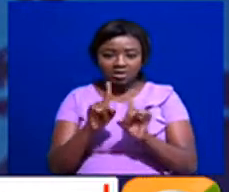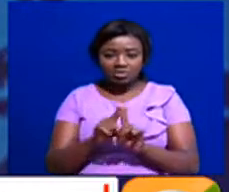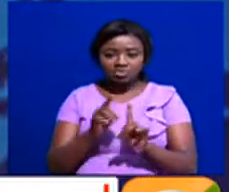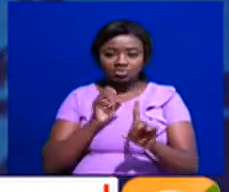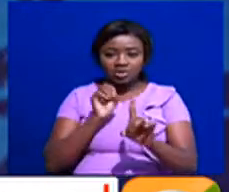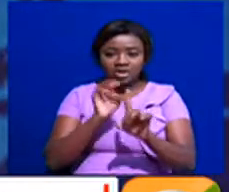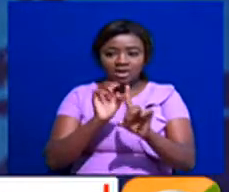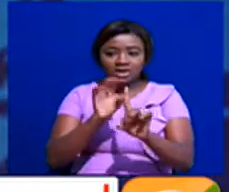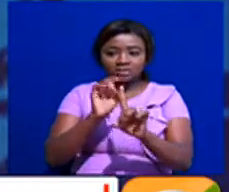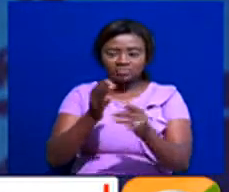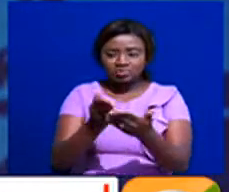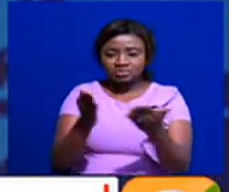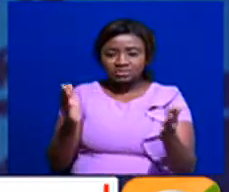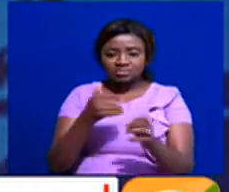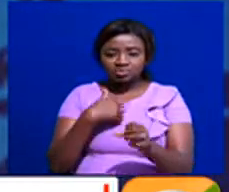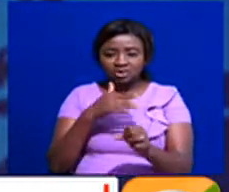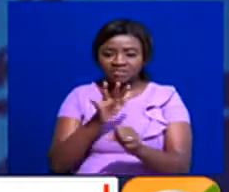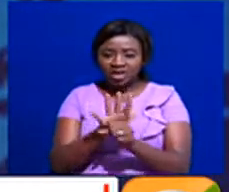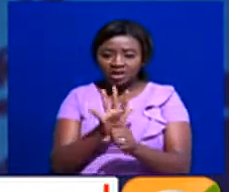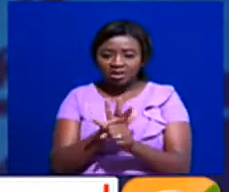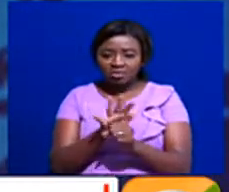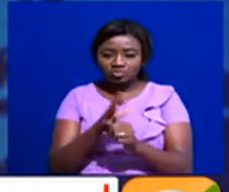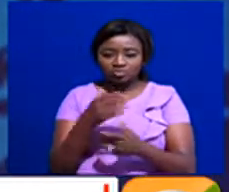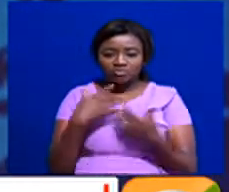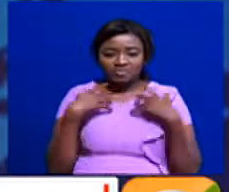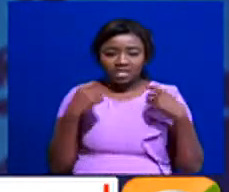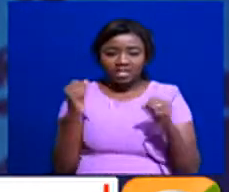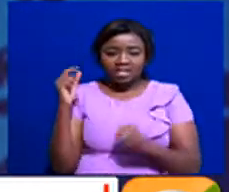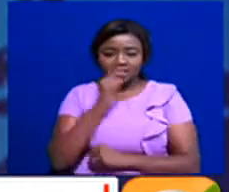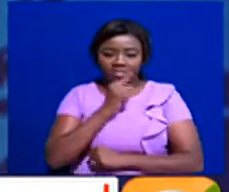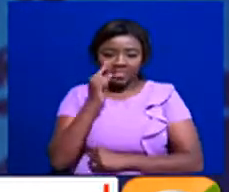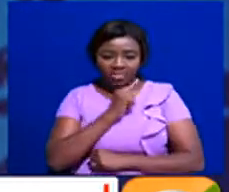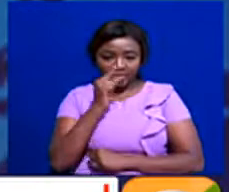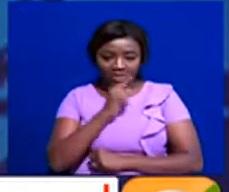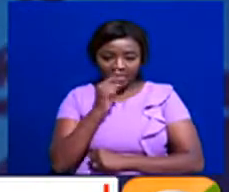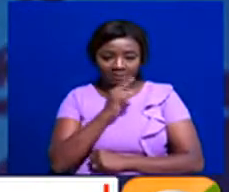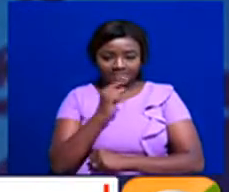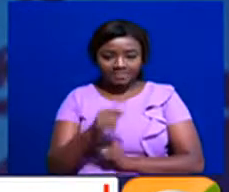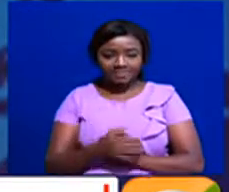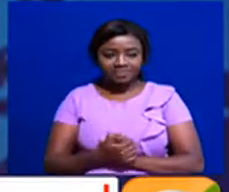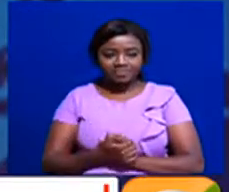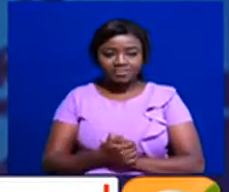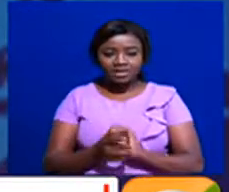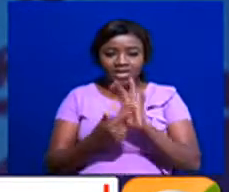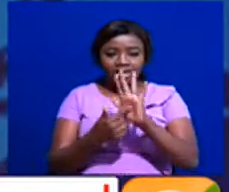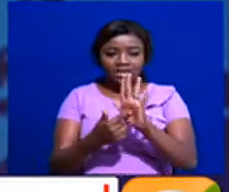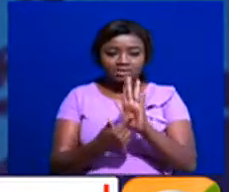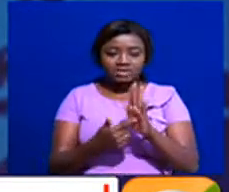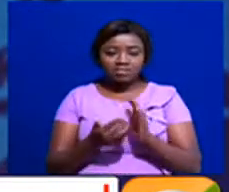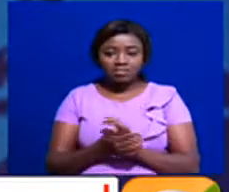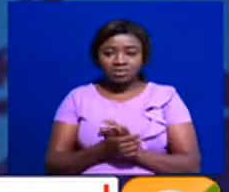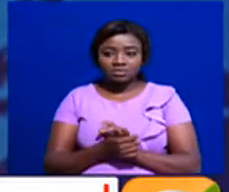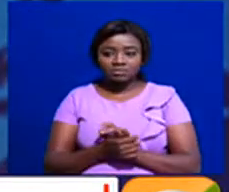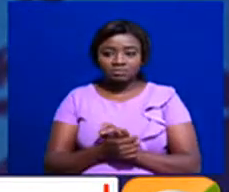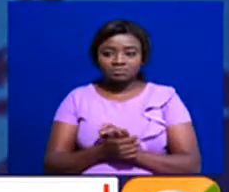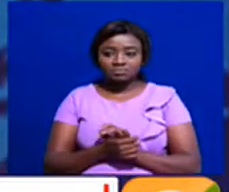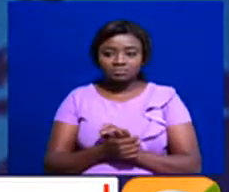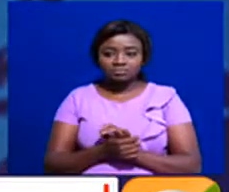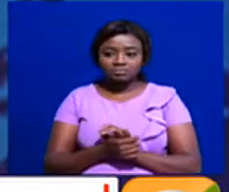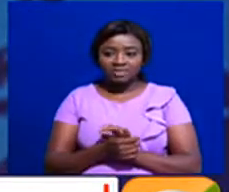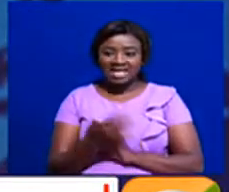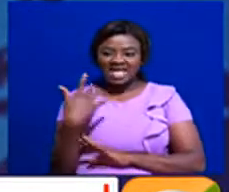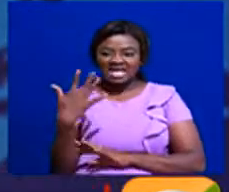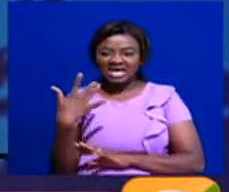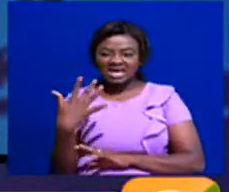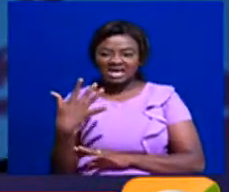them to a lot of health risks. One that is specific of tobacco, that is the green leaf sickness, that is because